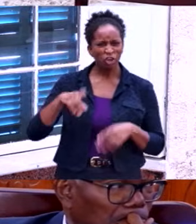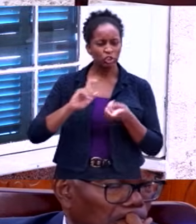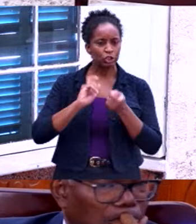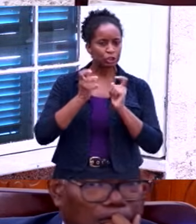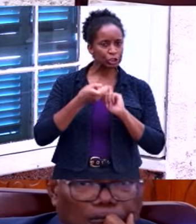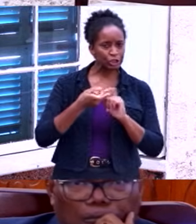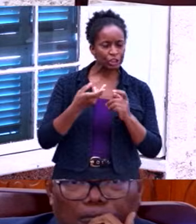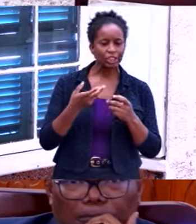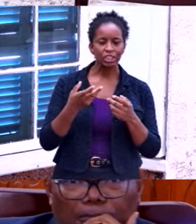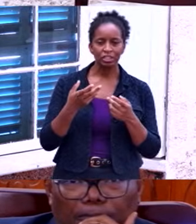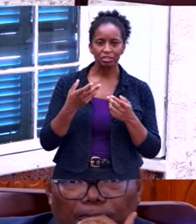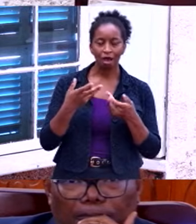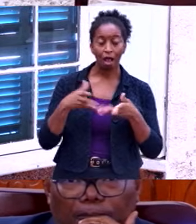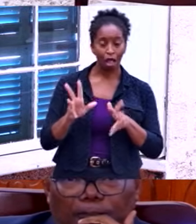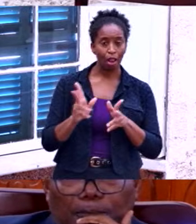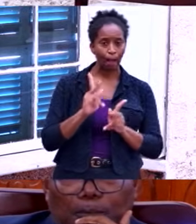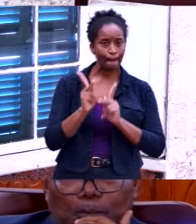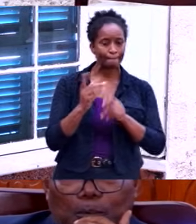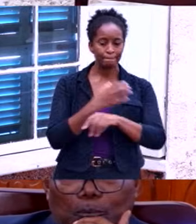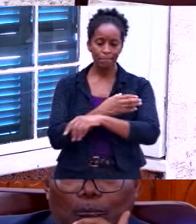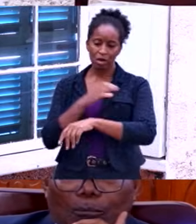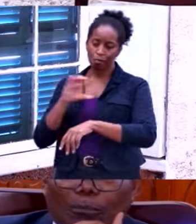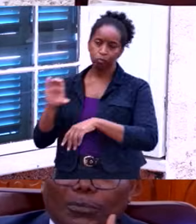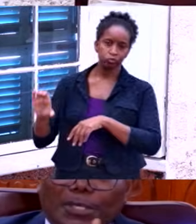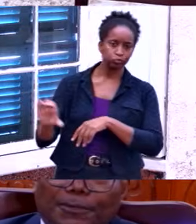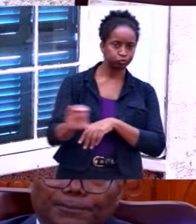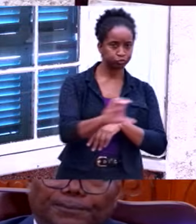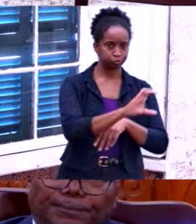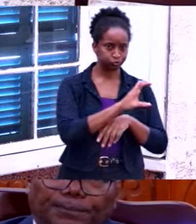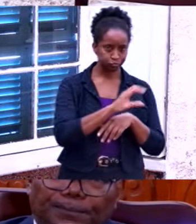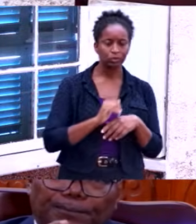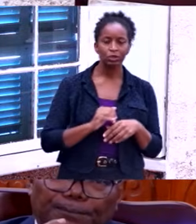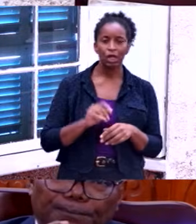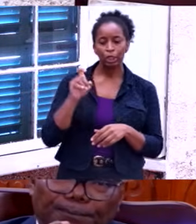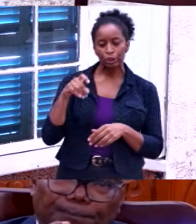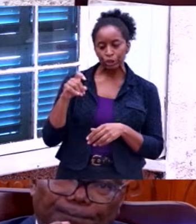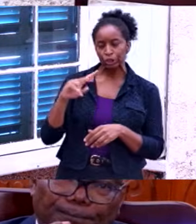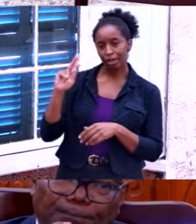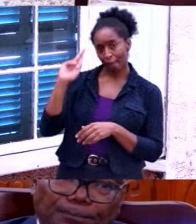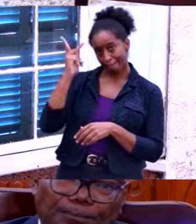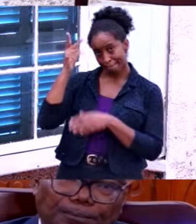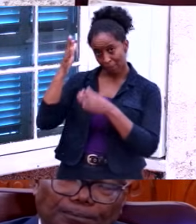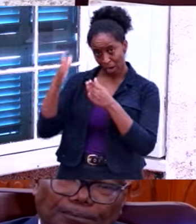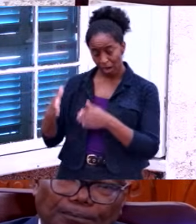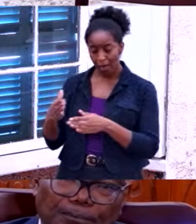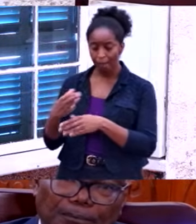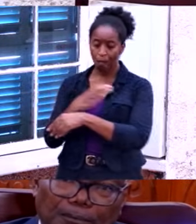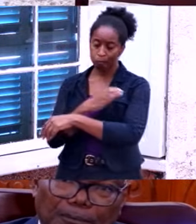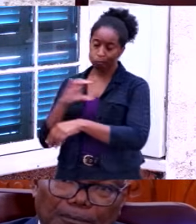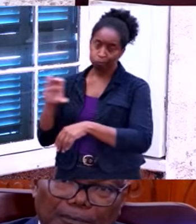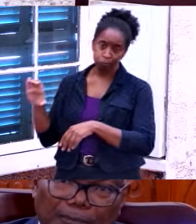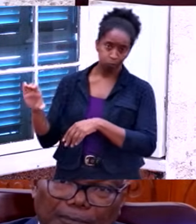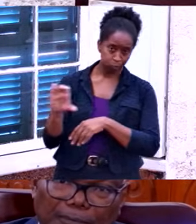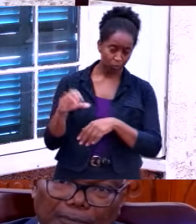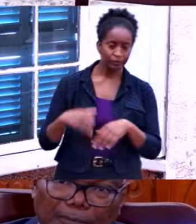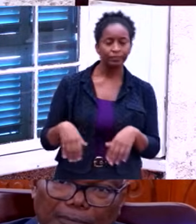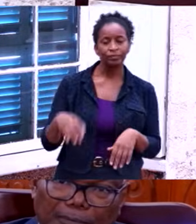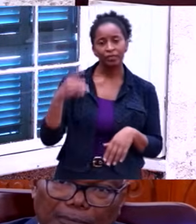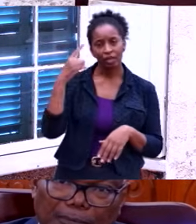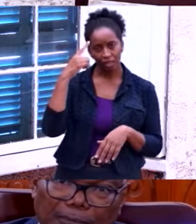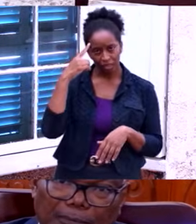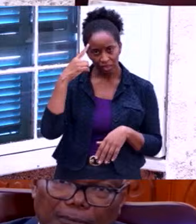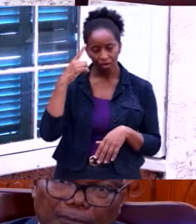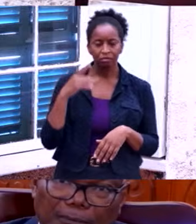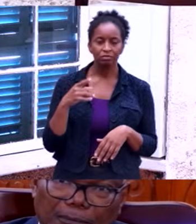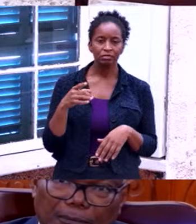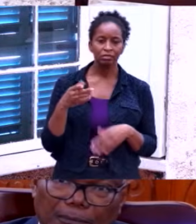of parliamentarians. And having served, I felt that their terms and conditions, including those of senators, needed